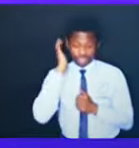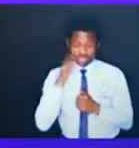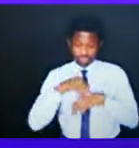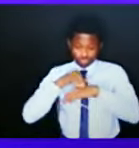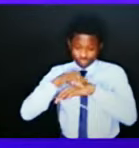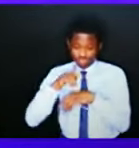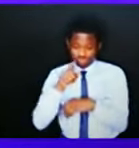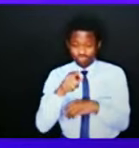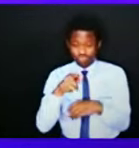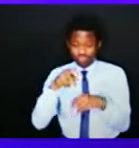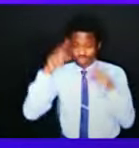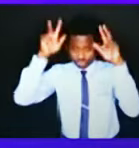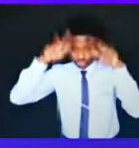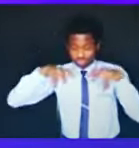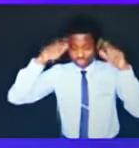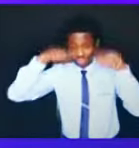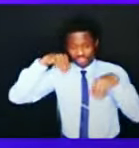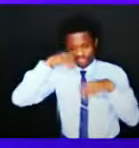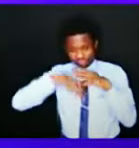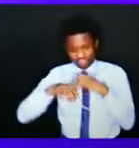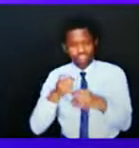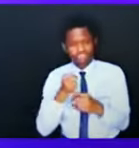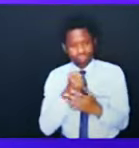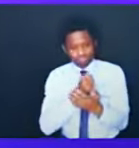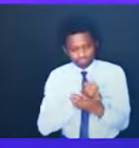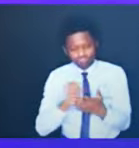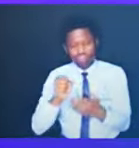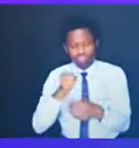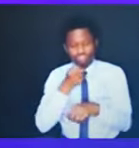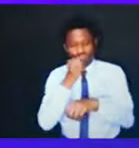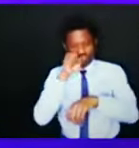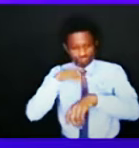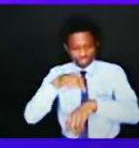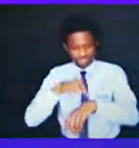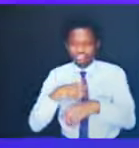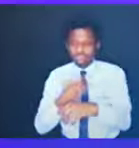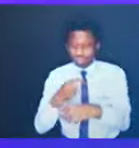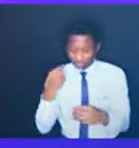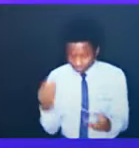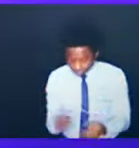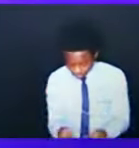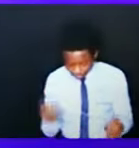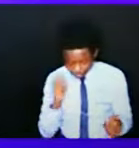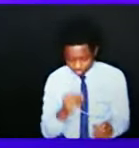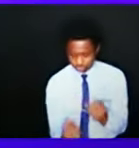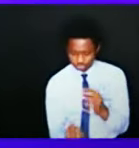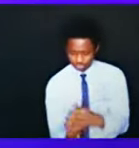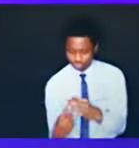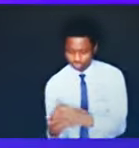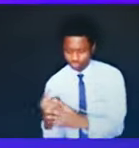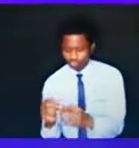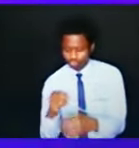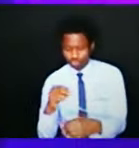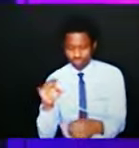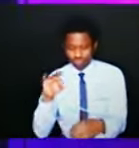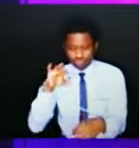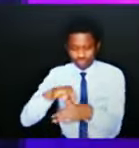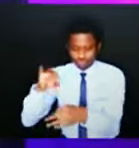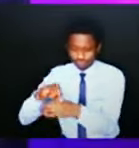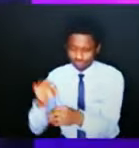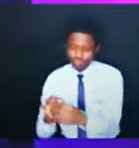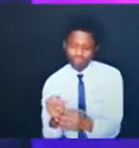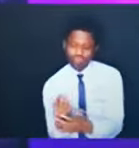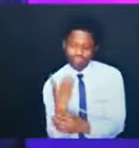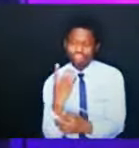rain in its season and the ground will yield its crops and the trees their fruit. Enye